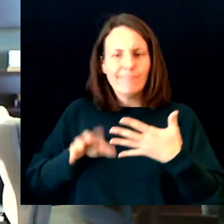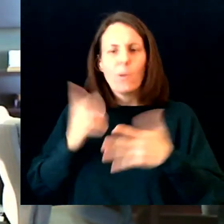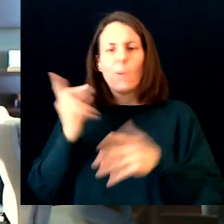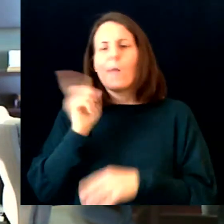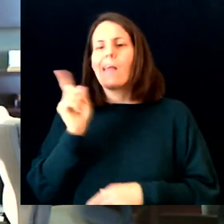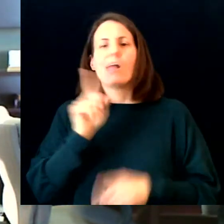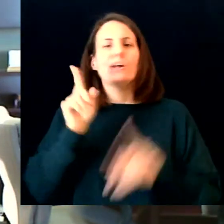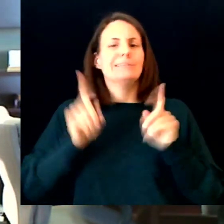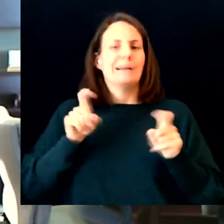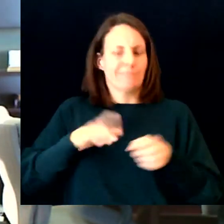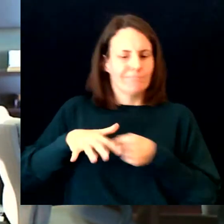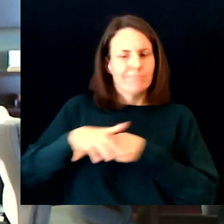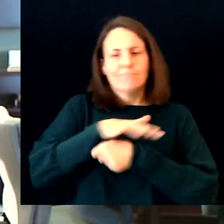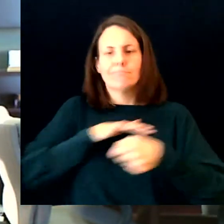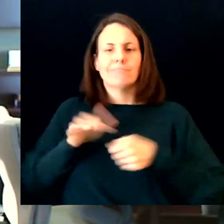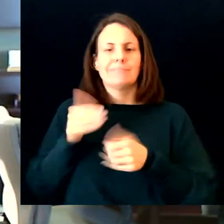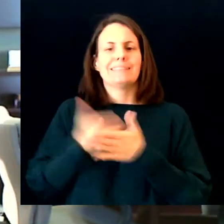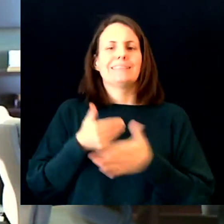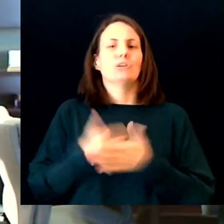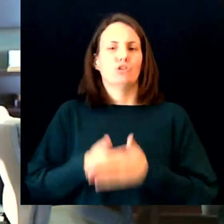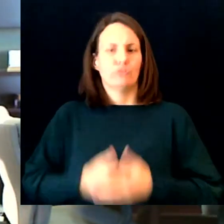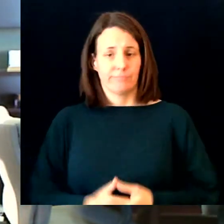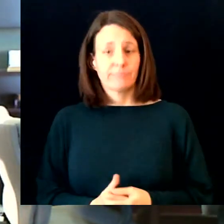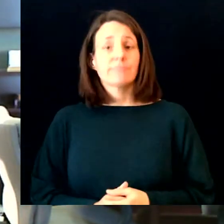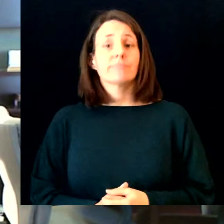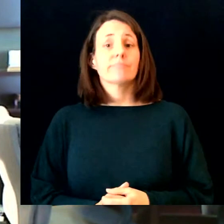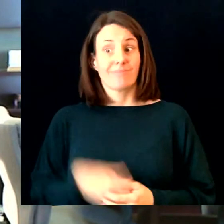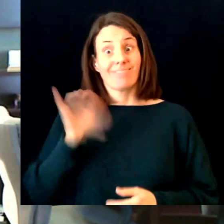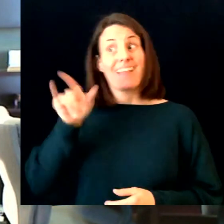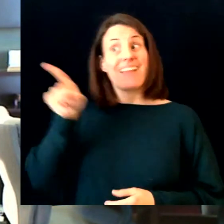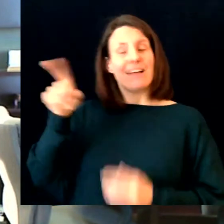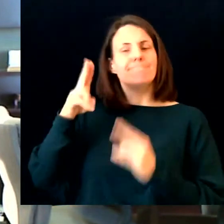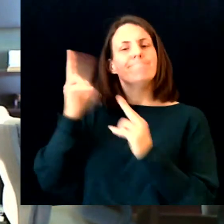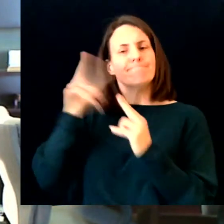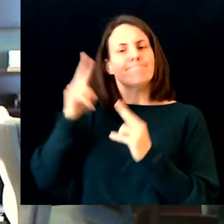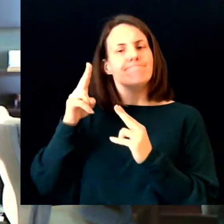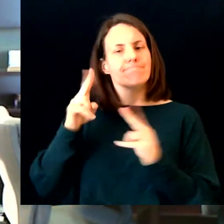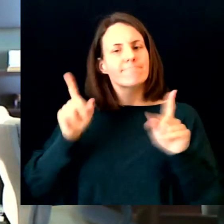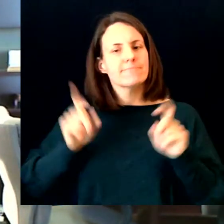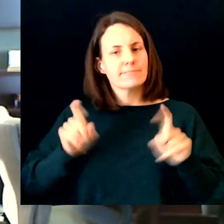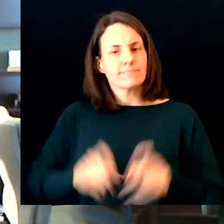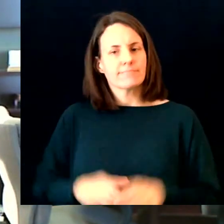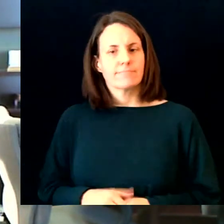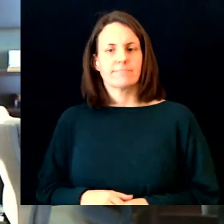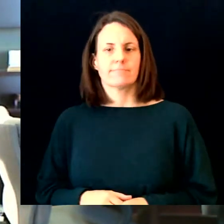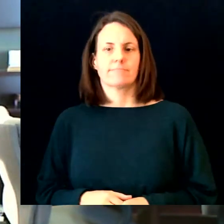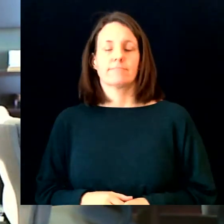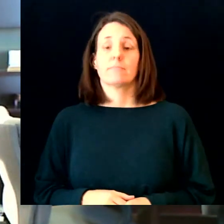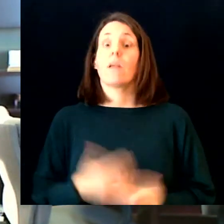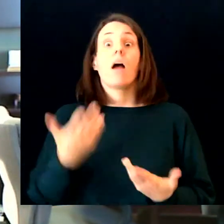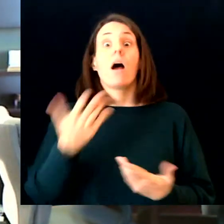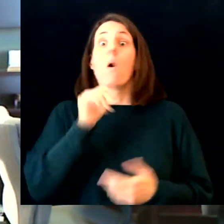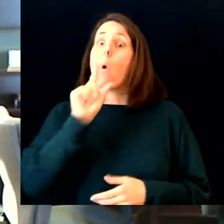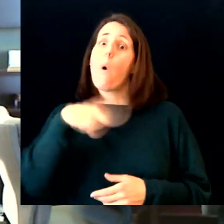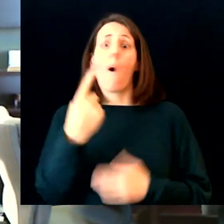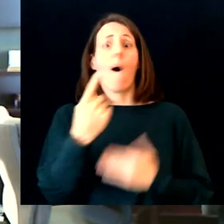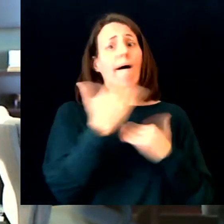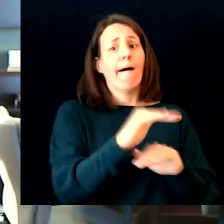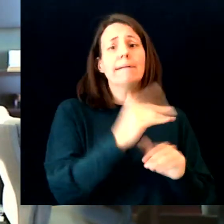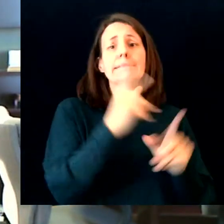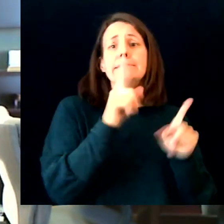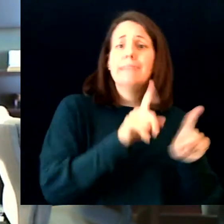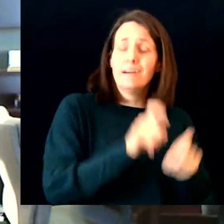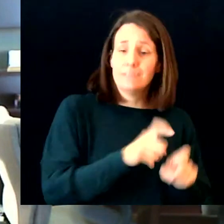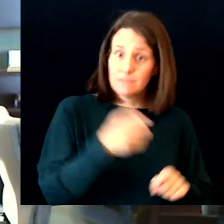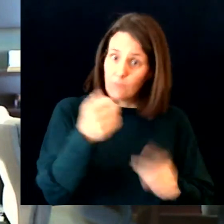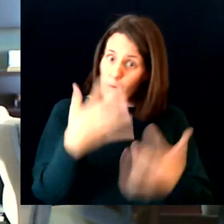test, as well as a place to get a vaccination while you're at it. Can't speak to specifics today of